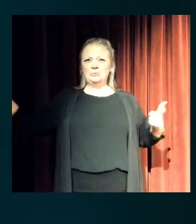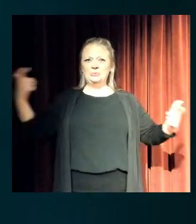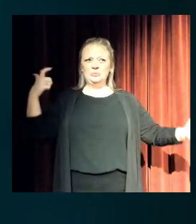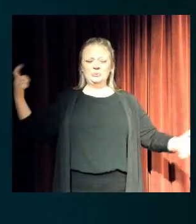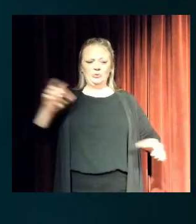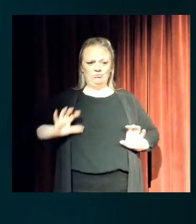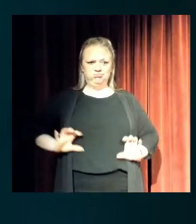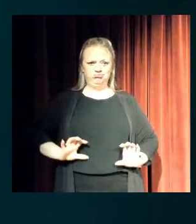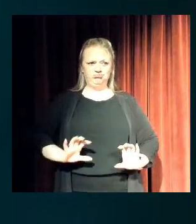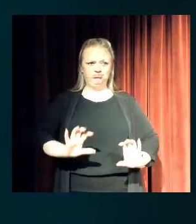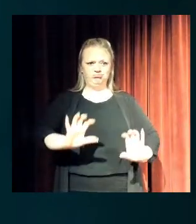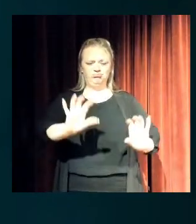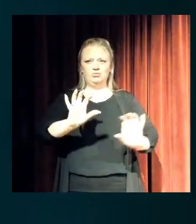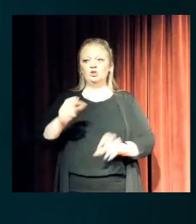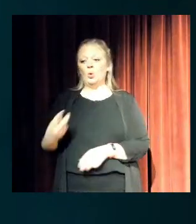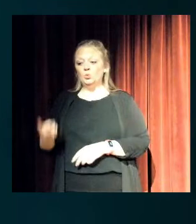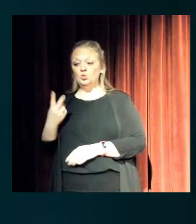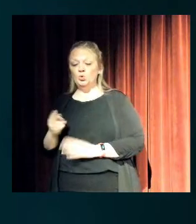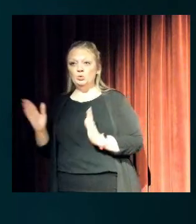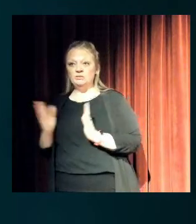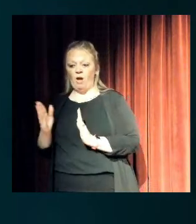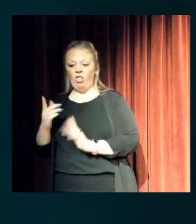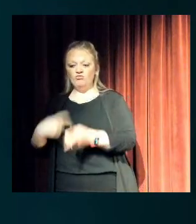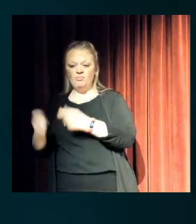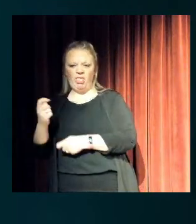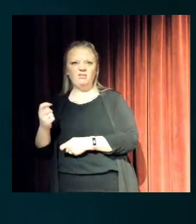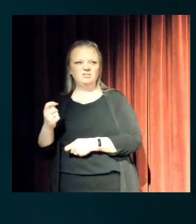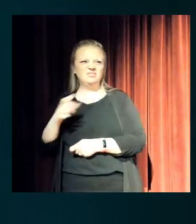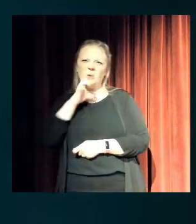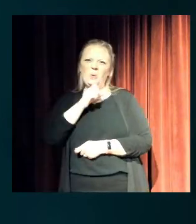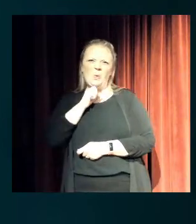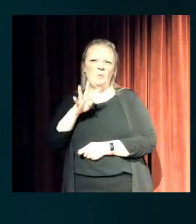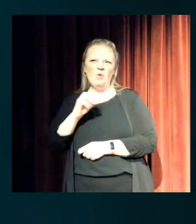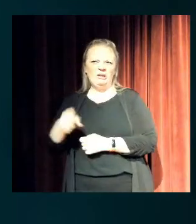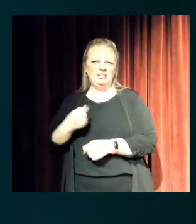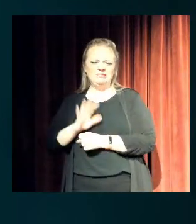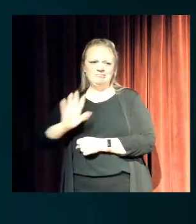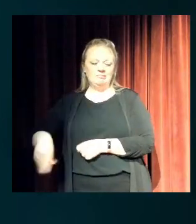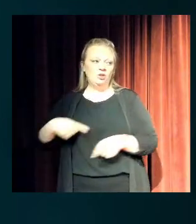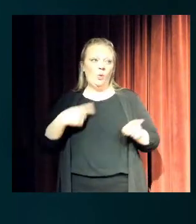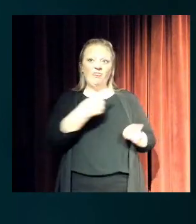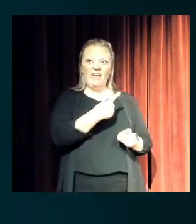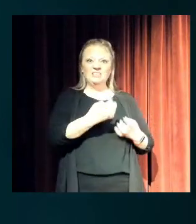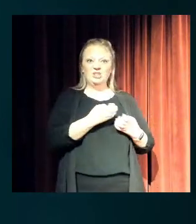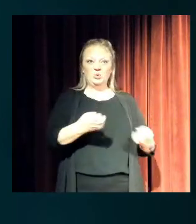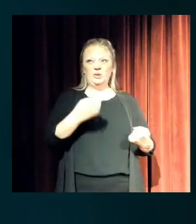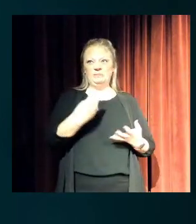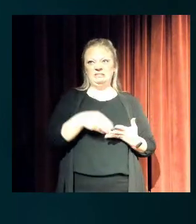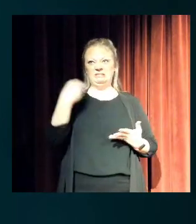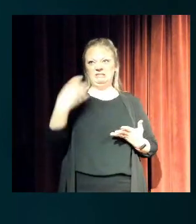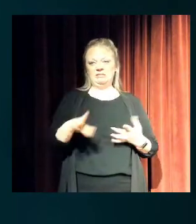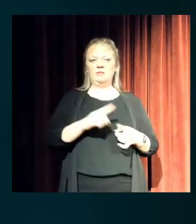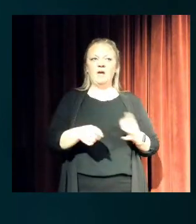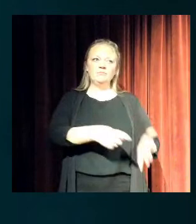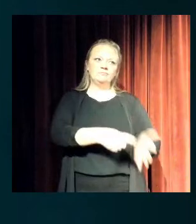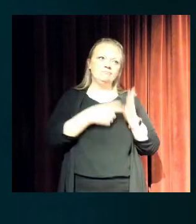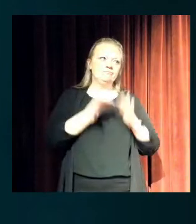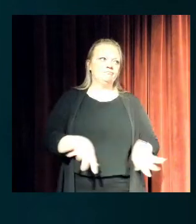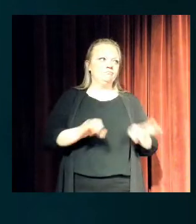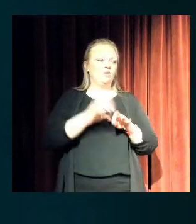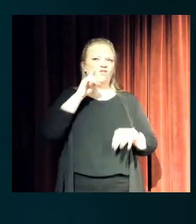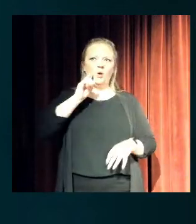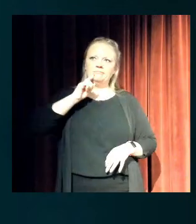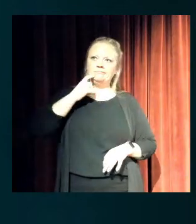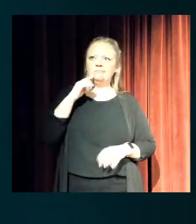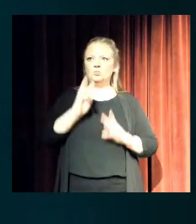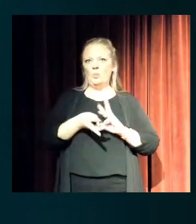movers replacing 2 smaller vehicles that are almost 40 years old. This equipment is expensive, but is essential during extreme